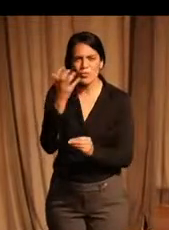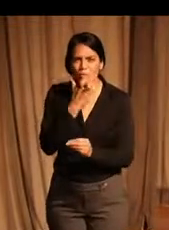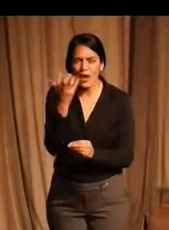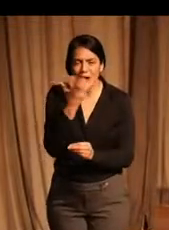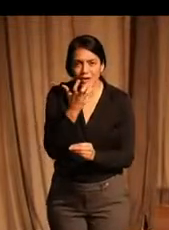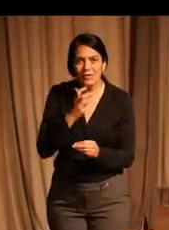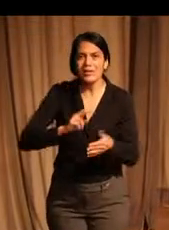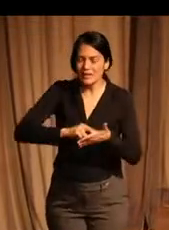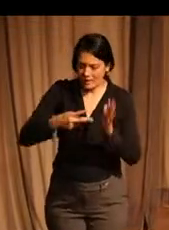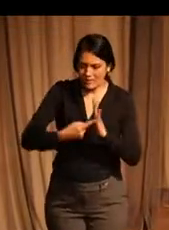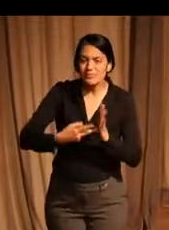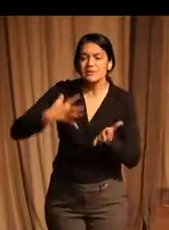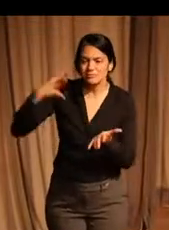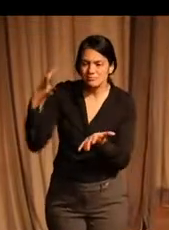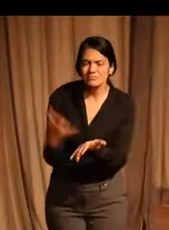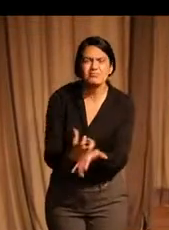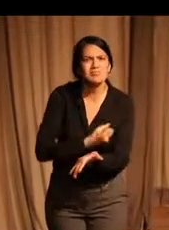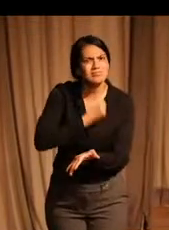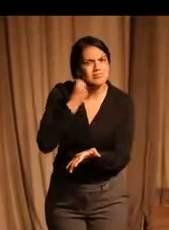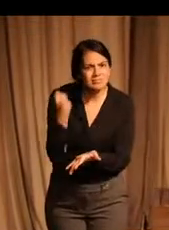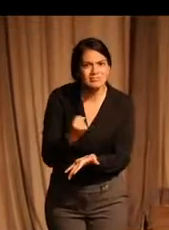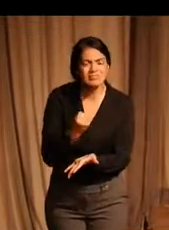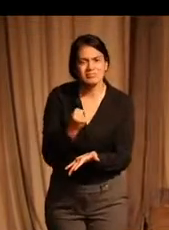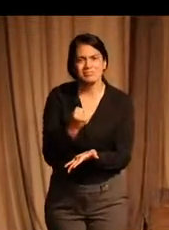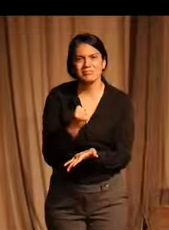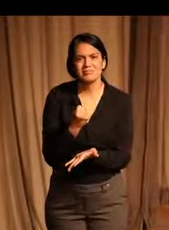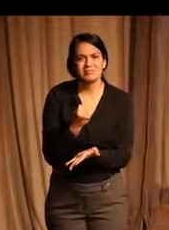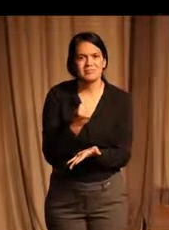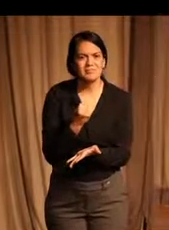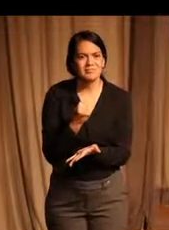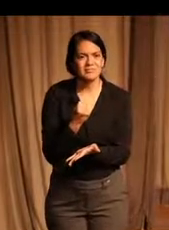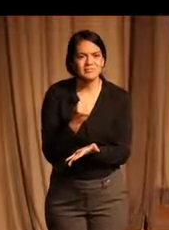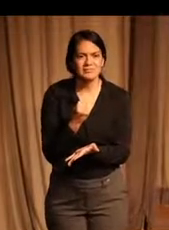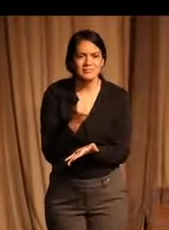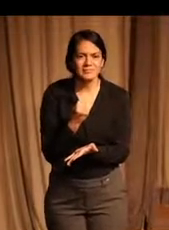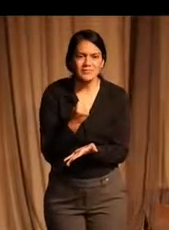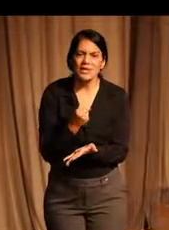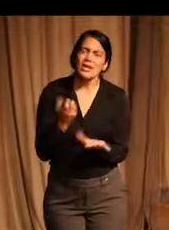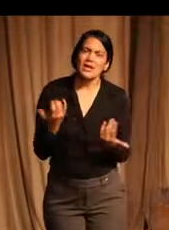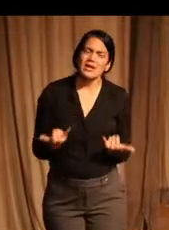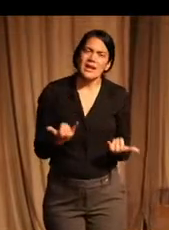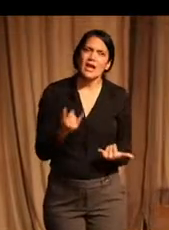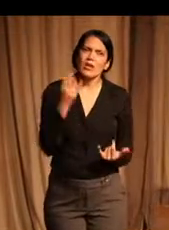will go on. And, you know, the question is now, you said, but